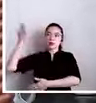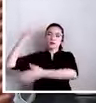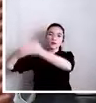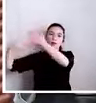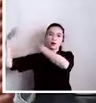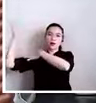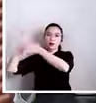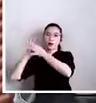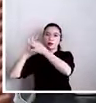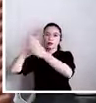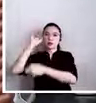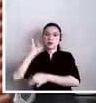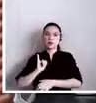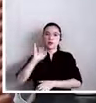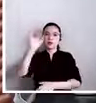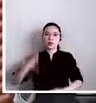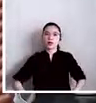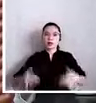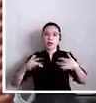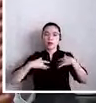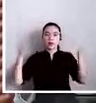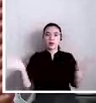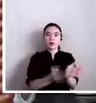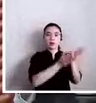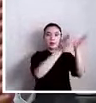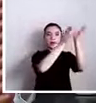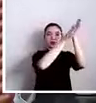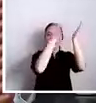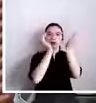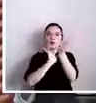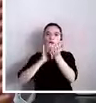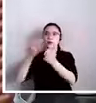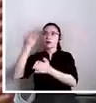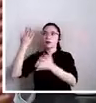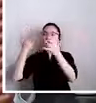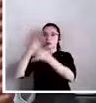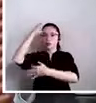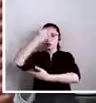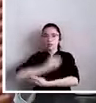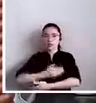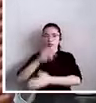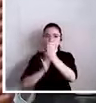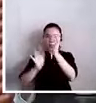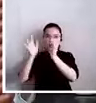co-heirs to eternal life and may praise and glorify you through your Son, Jesus Christ.